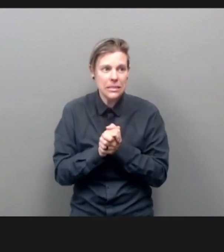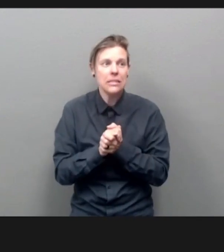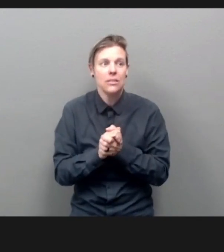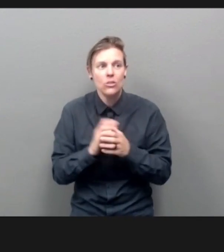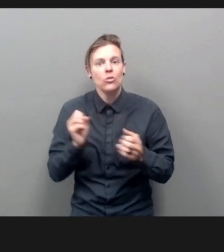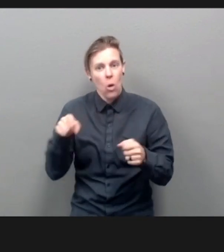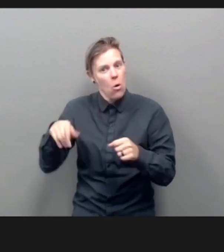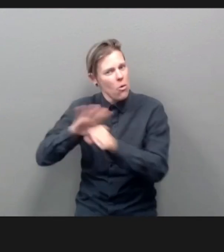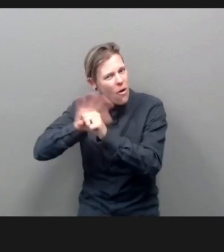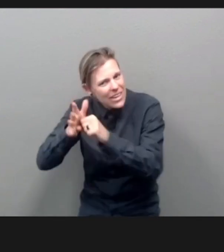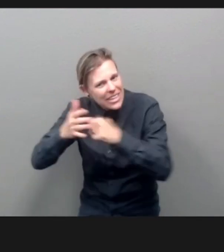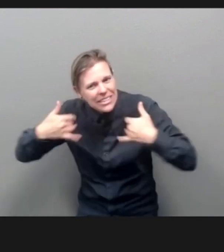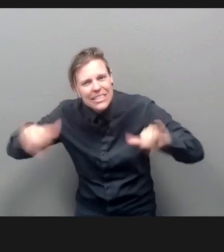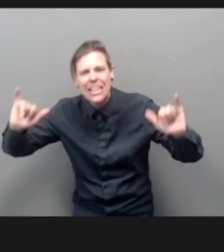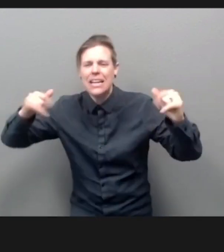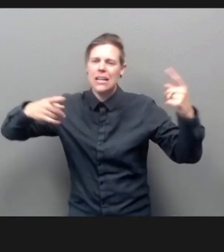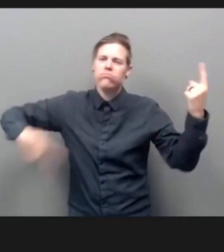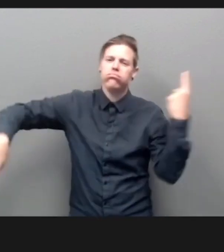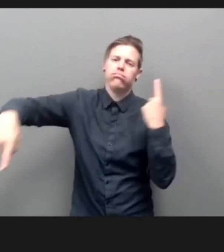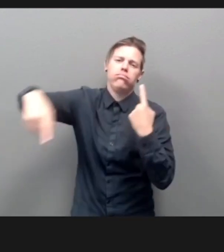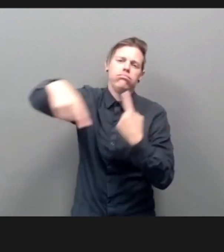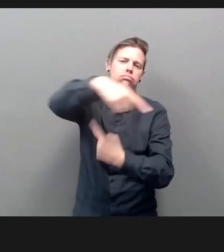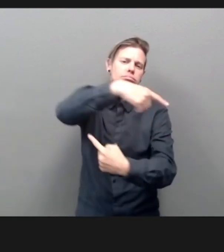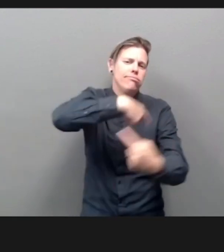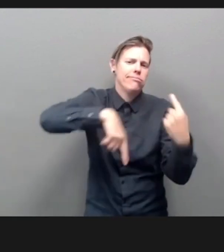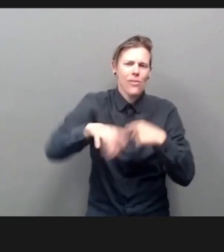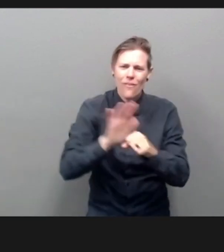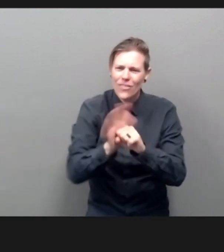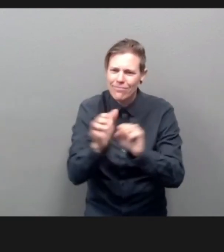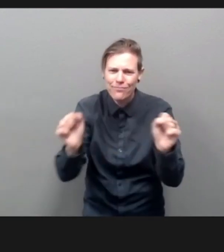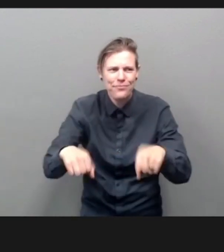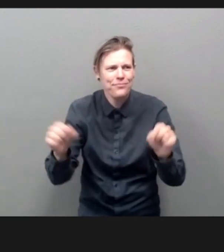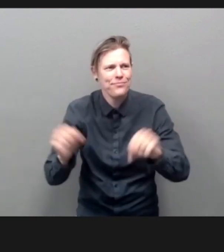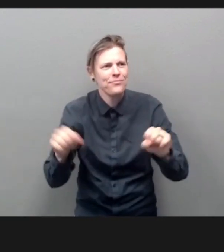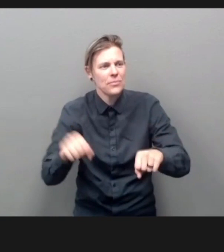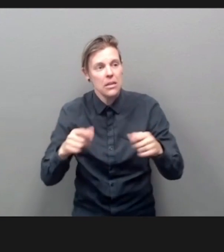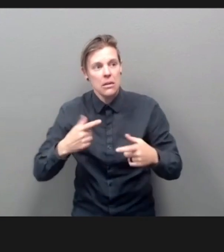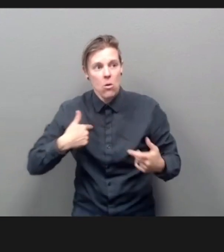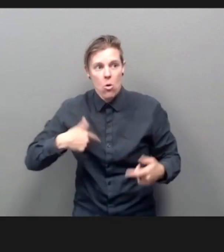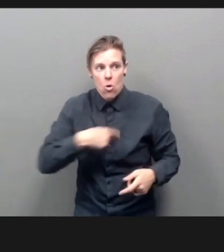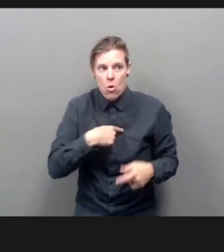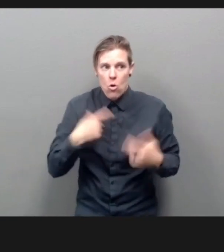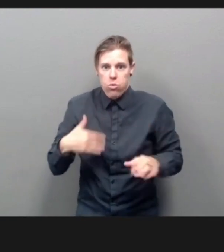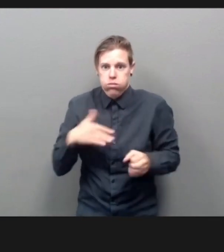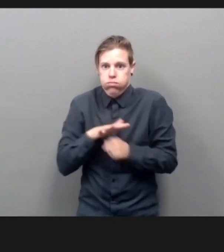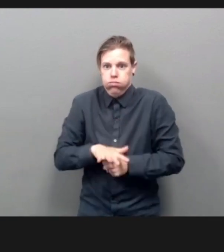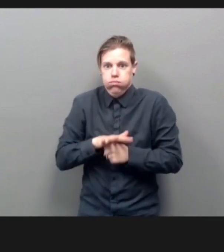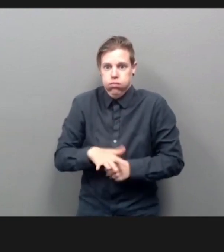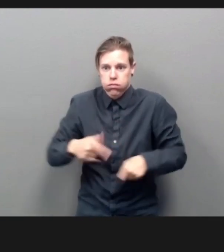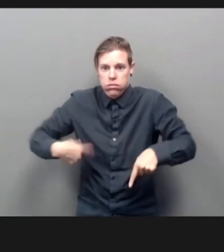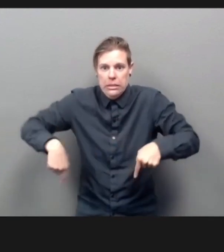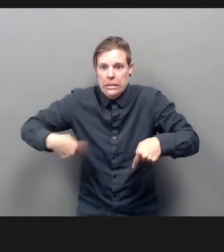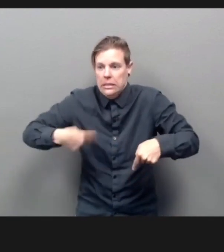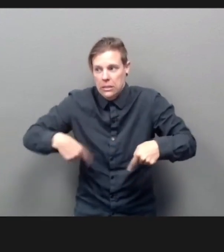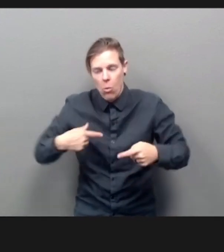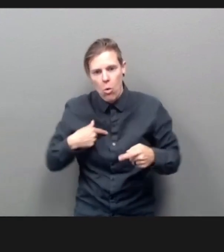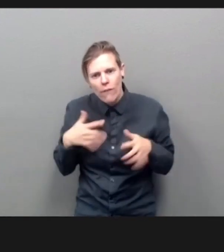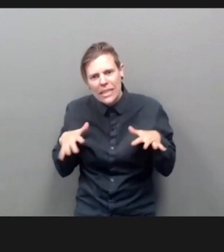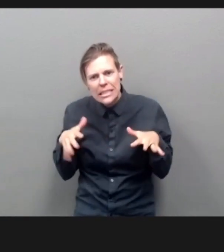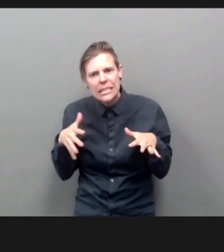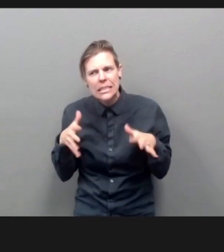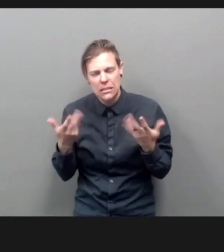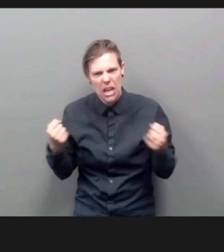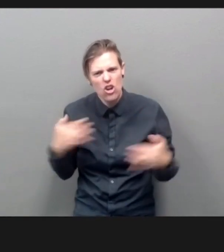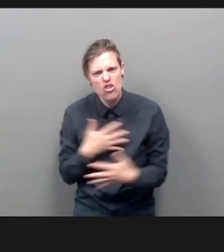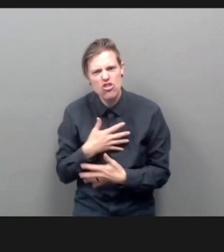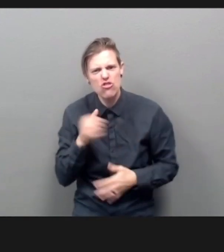to literally crush our healthcare system. So in this particular briefing,